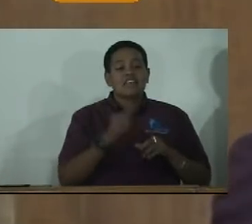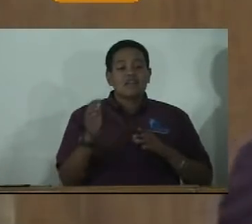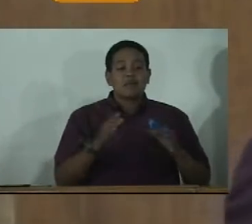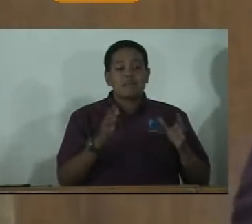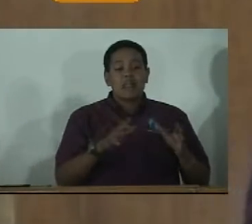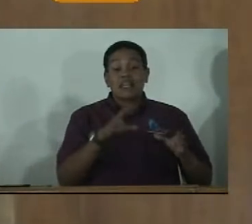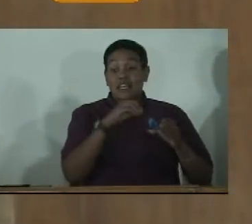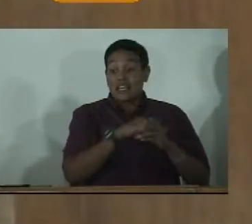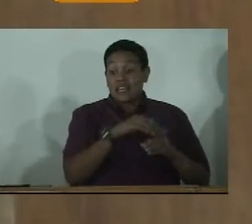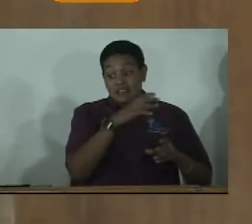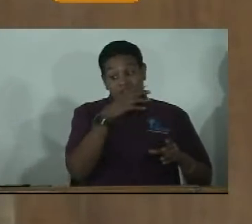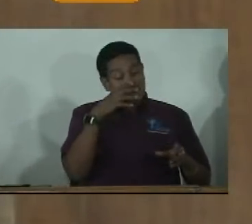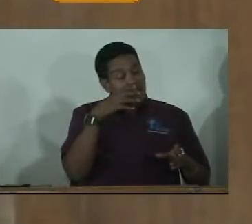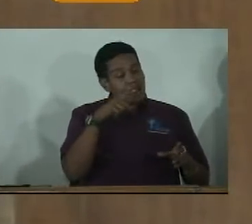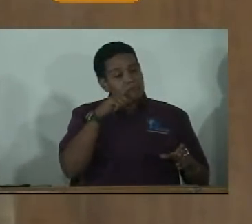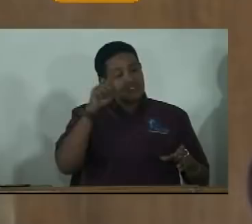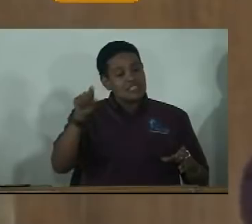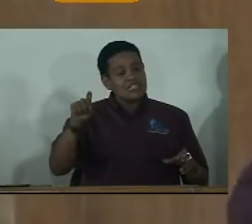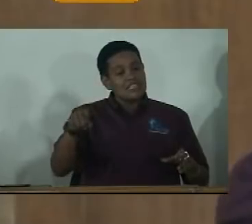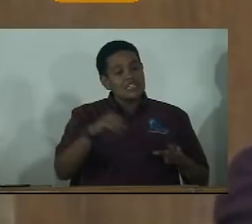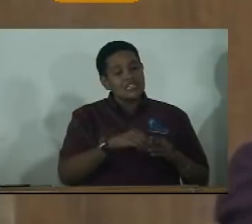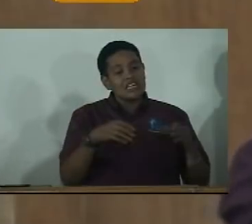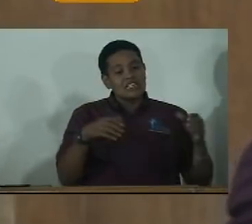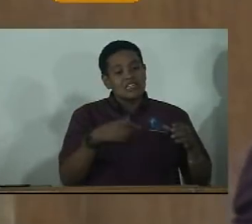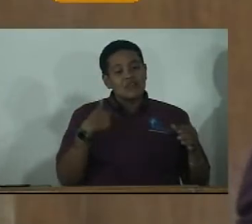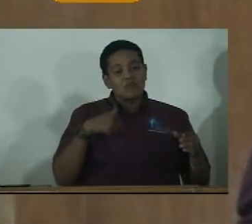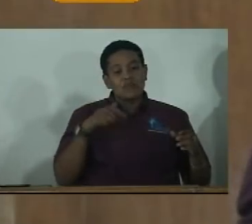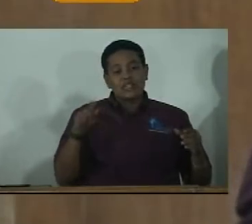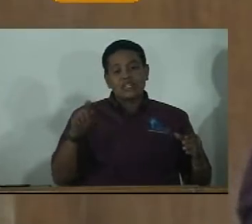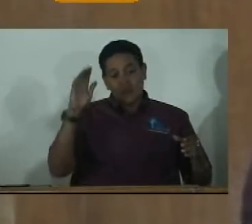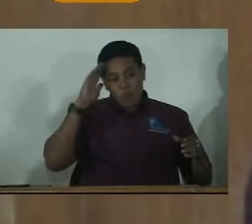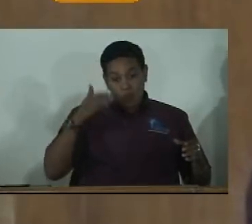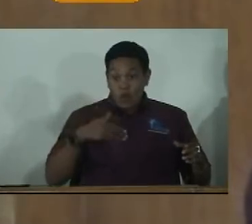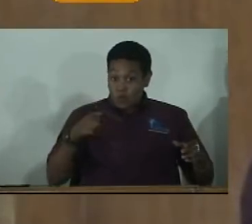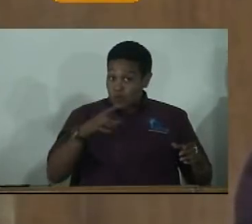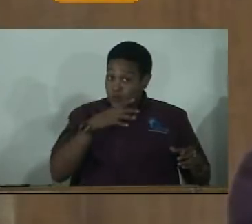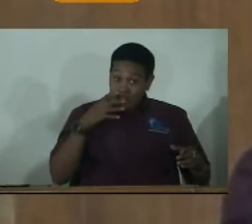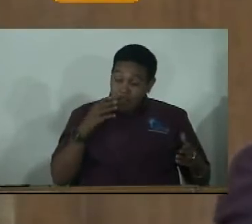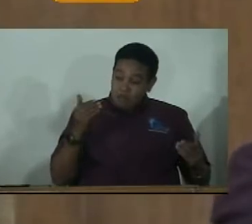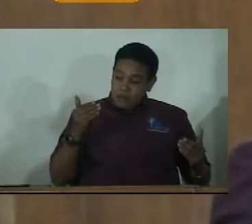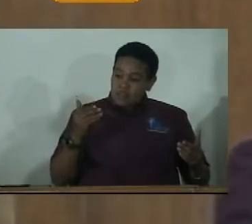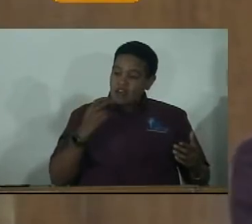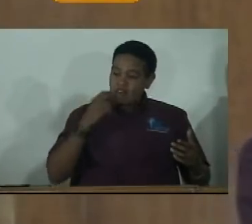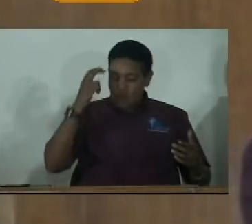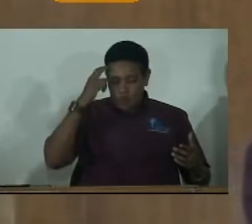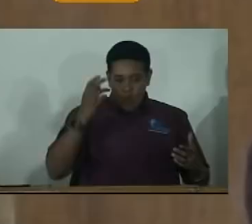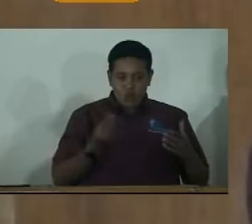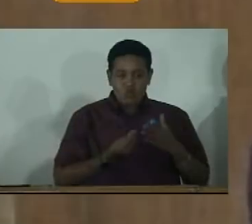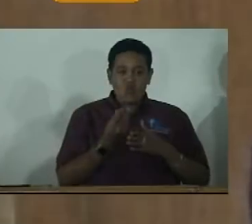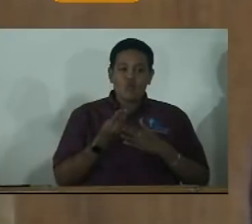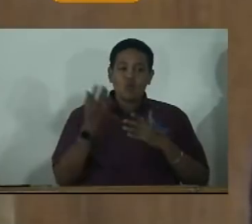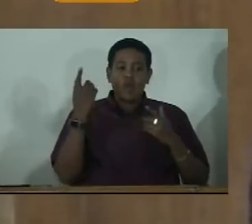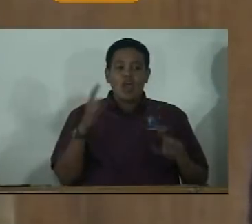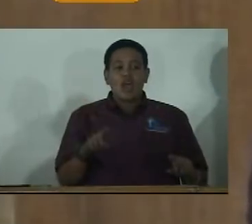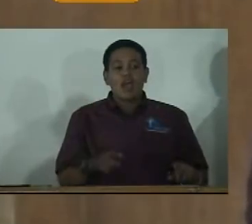and is needed in that sector. We welcome you into that sector of goat raising.